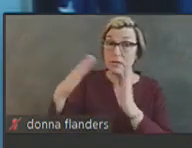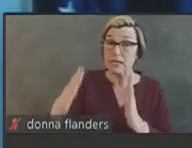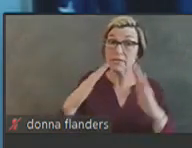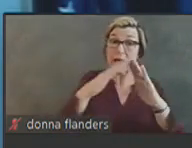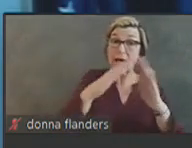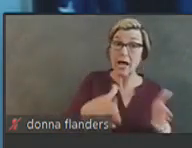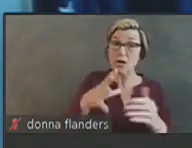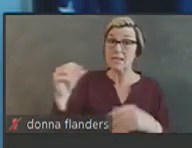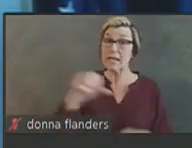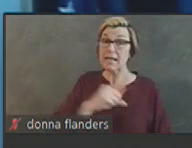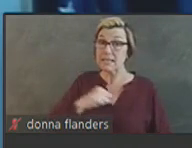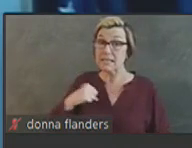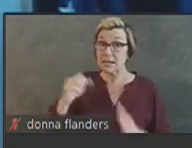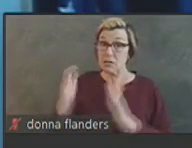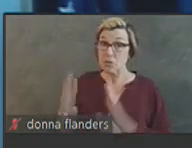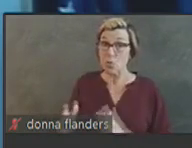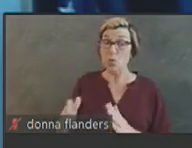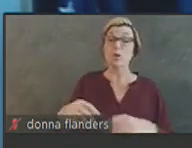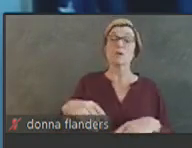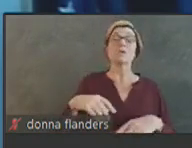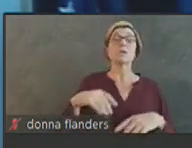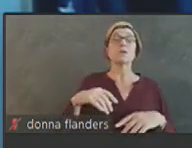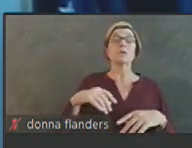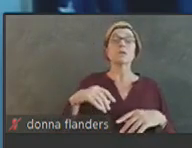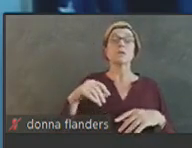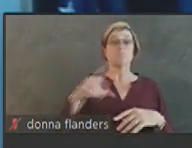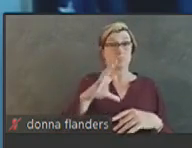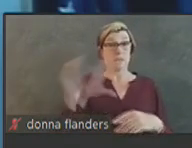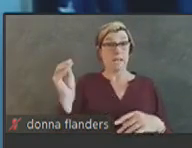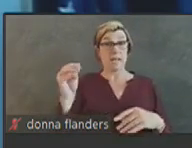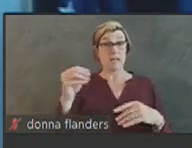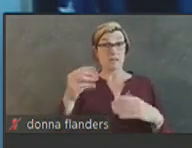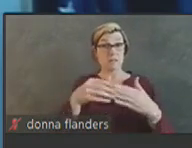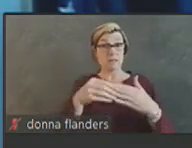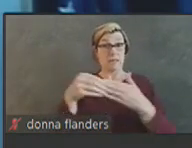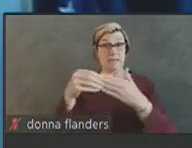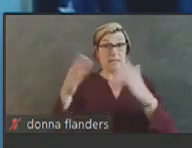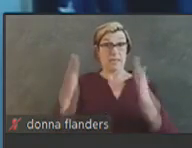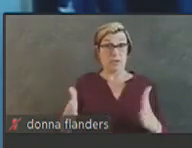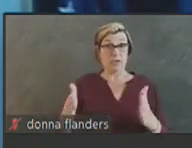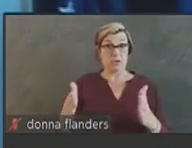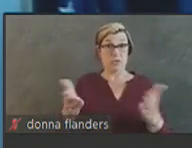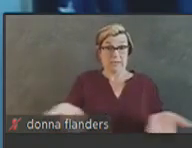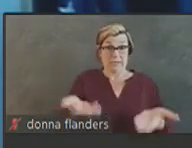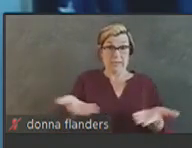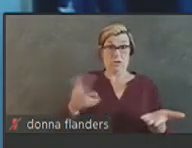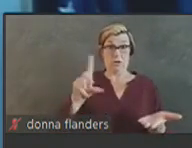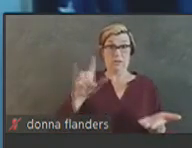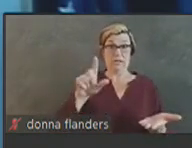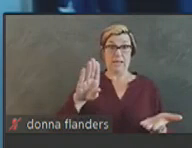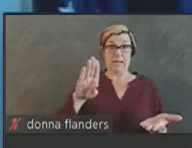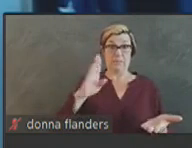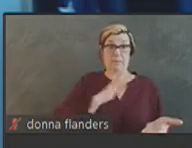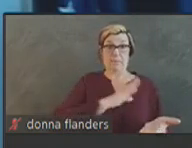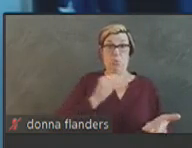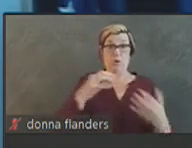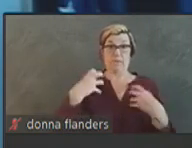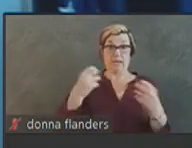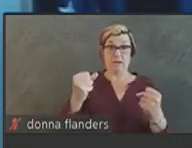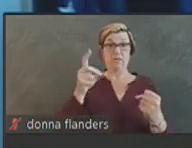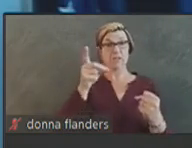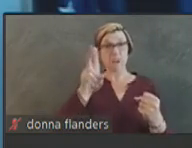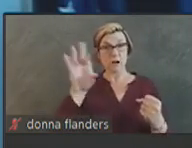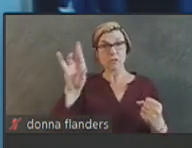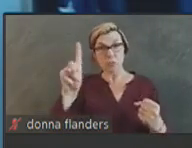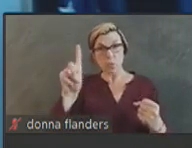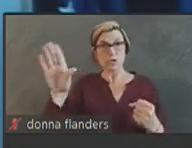Senate, and especially the leadership at our DeKalb Board of Health, Dr. Ford and her staff,